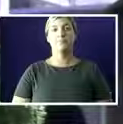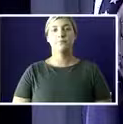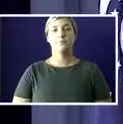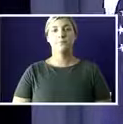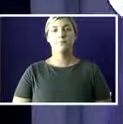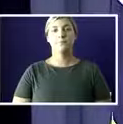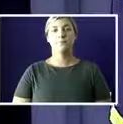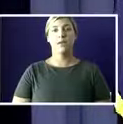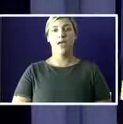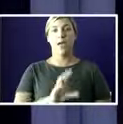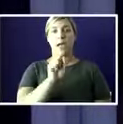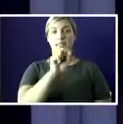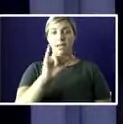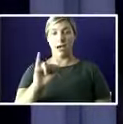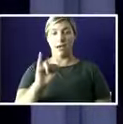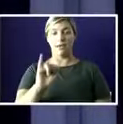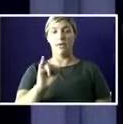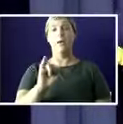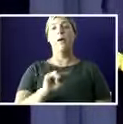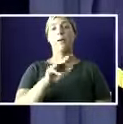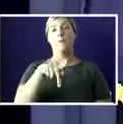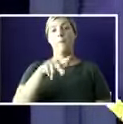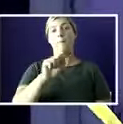Our Superintendent of Schools, Dr. Paul Kinder.